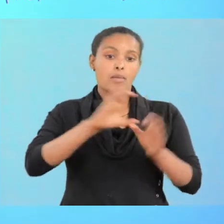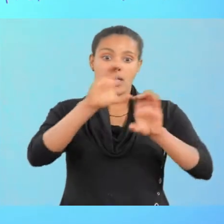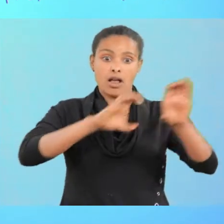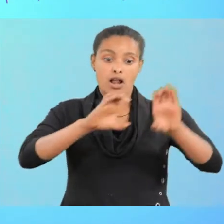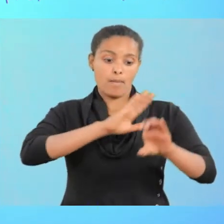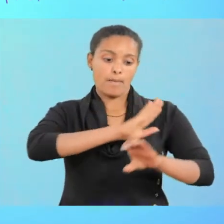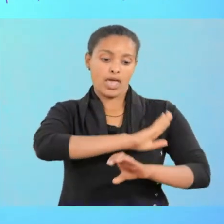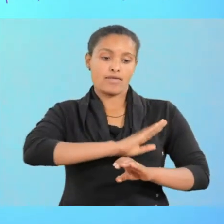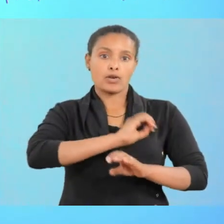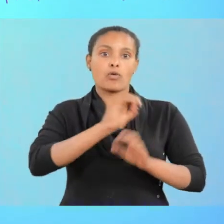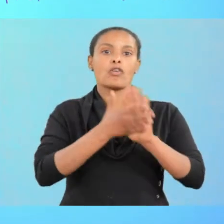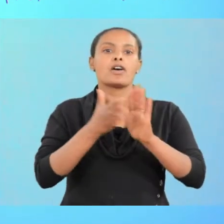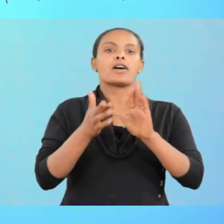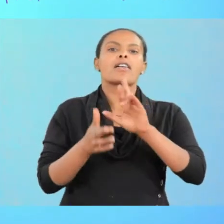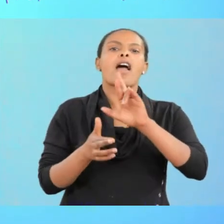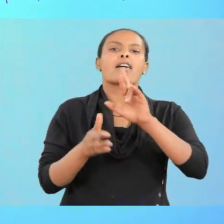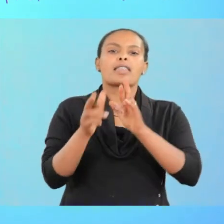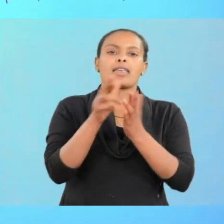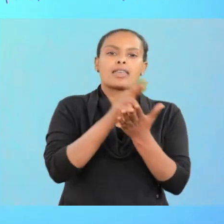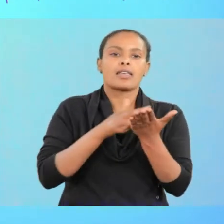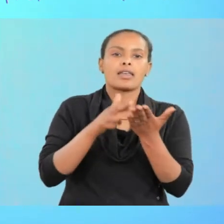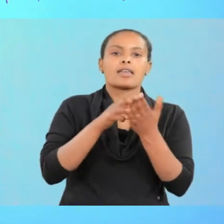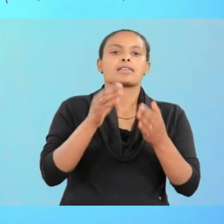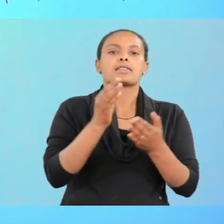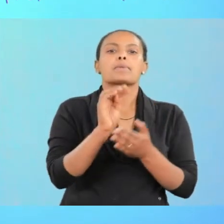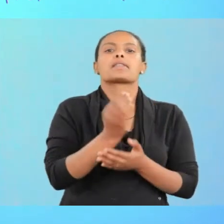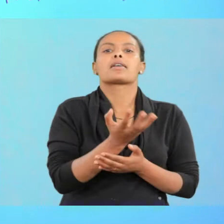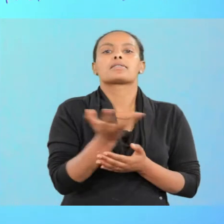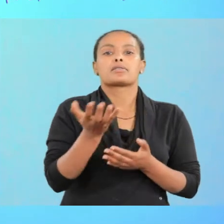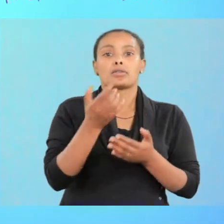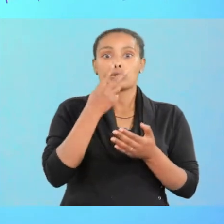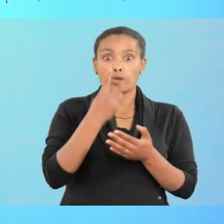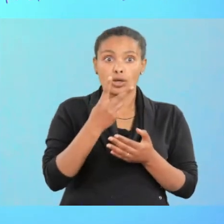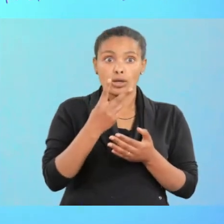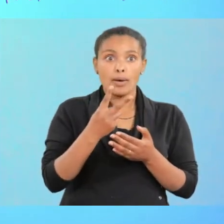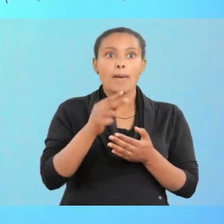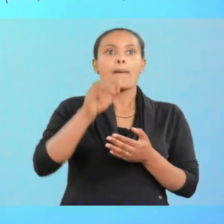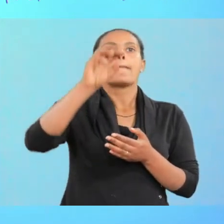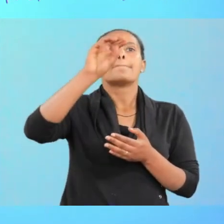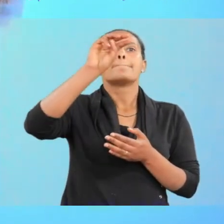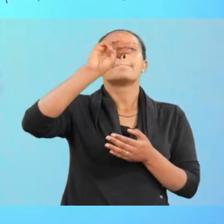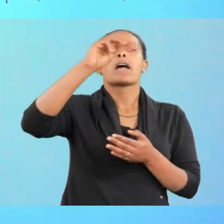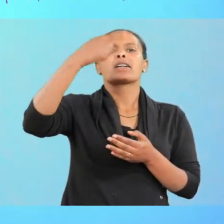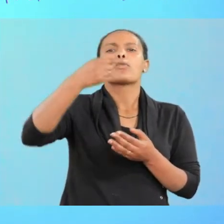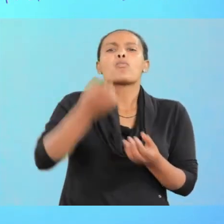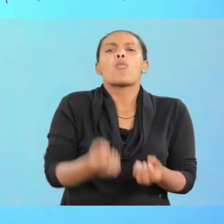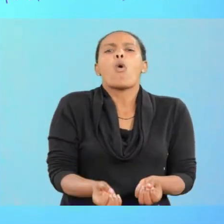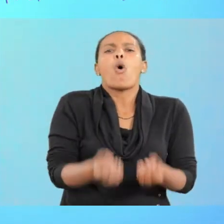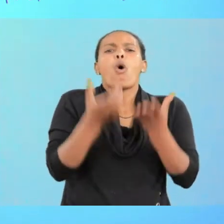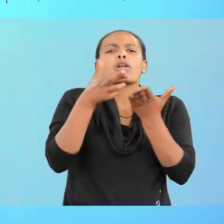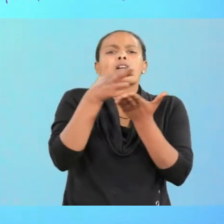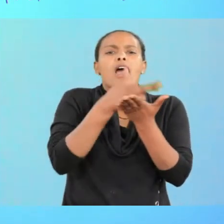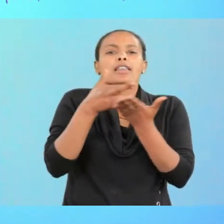of reacting substance. You see? Magnesium is more reactive